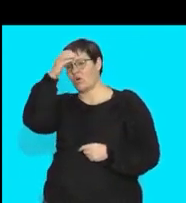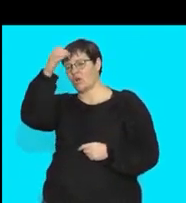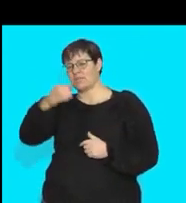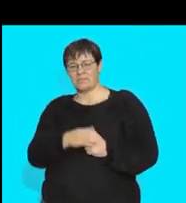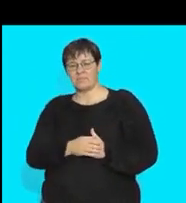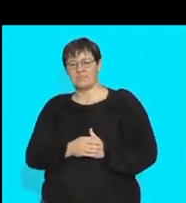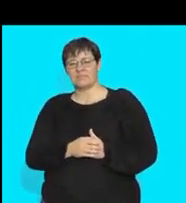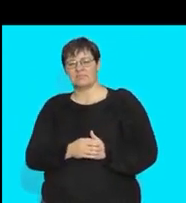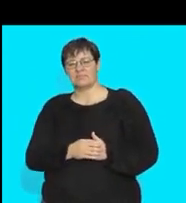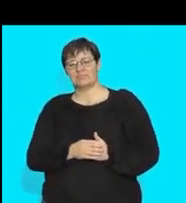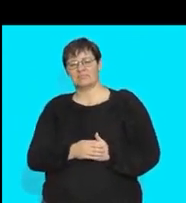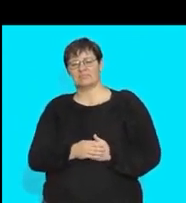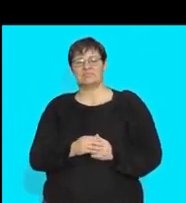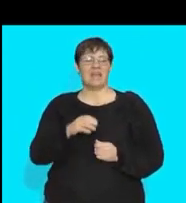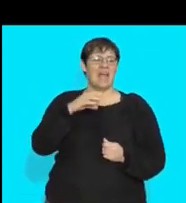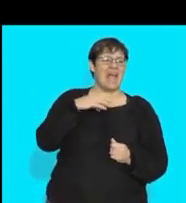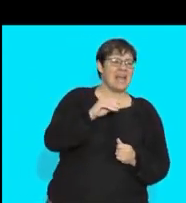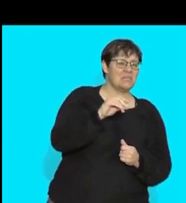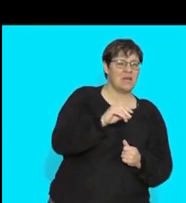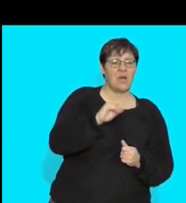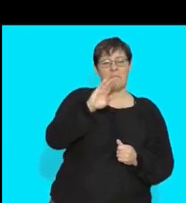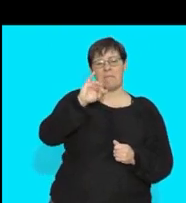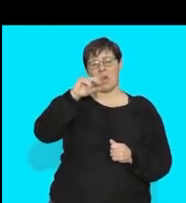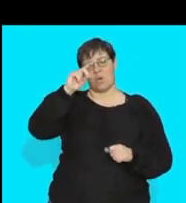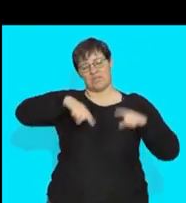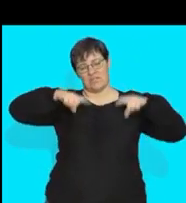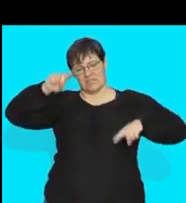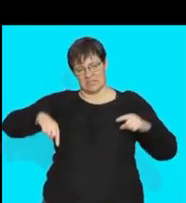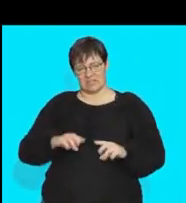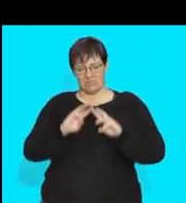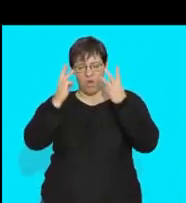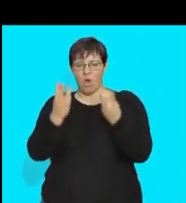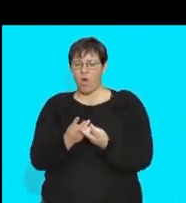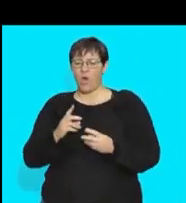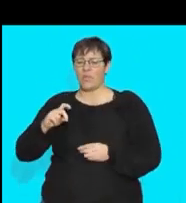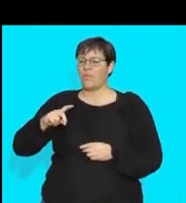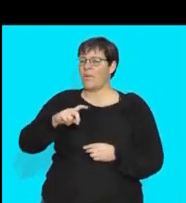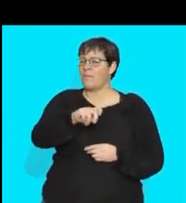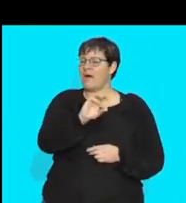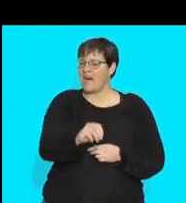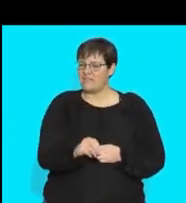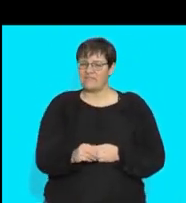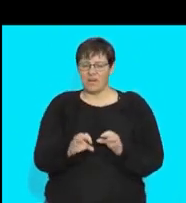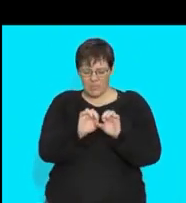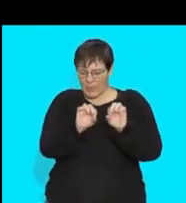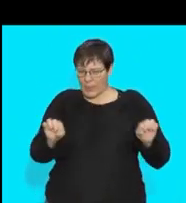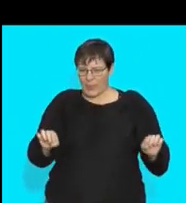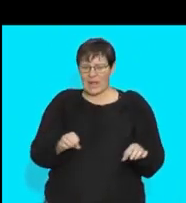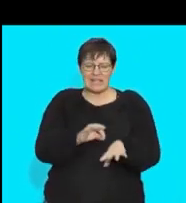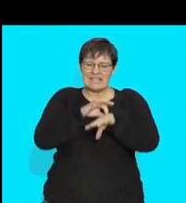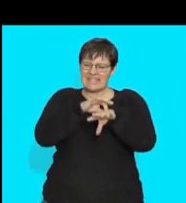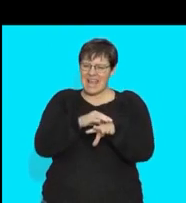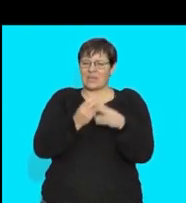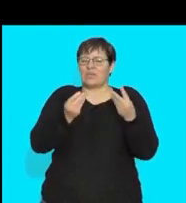concept of, animal biodiversity. What does the earthworm have? The earthworm is nice and moist, the